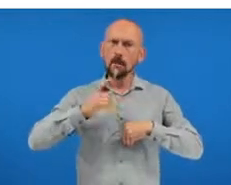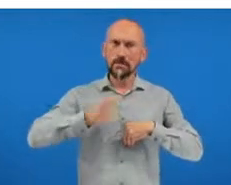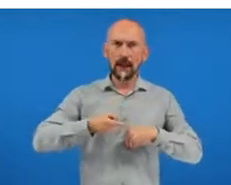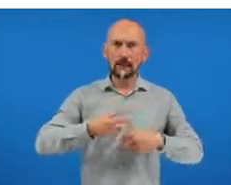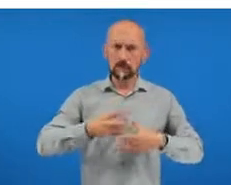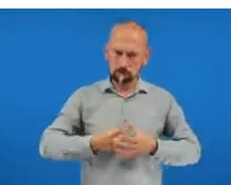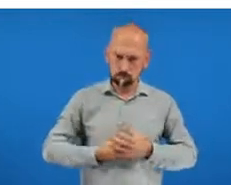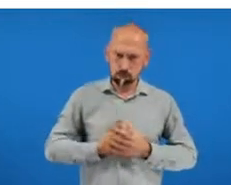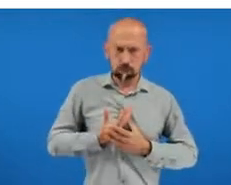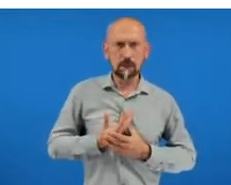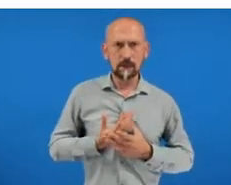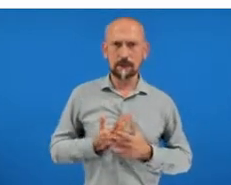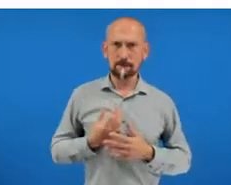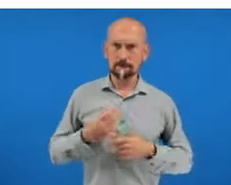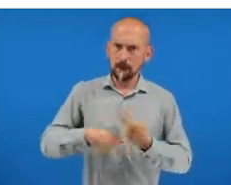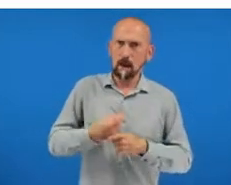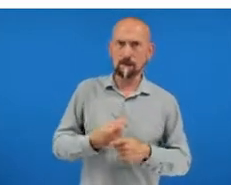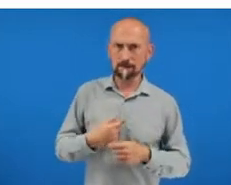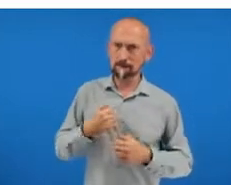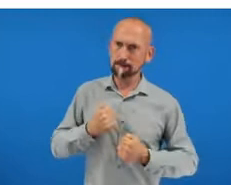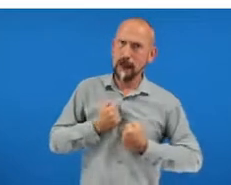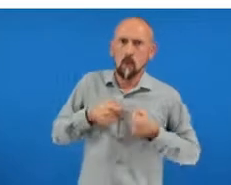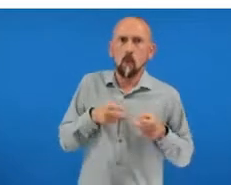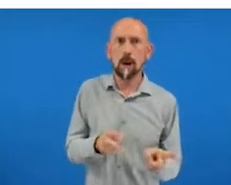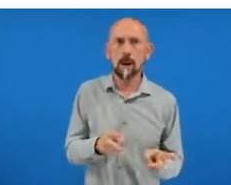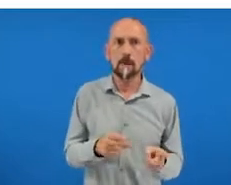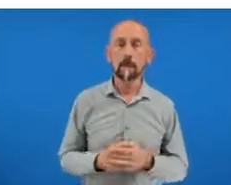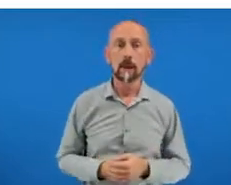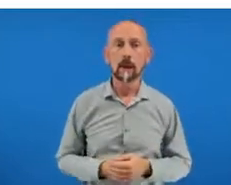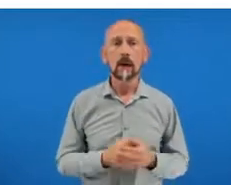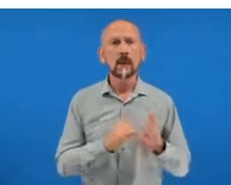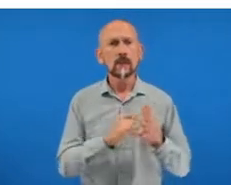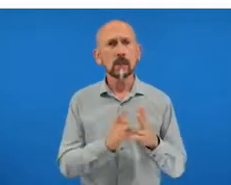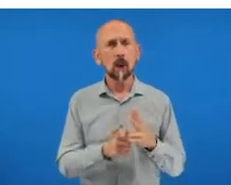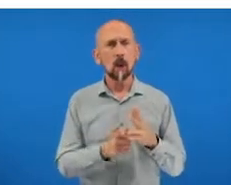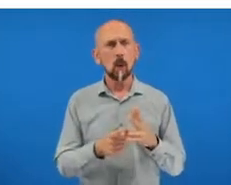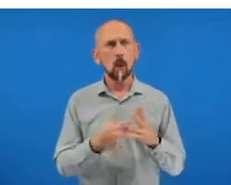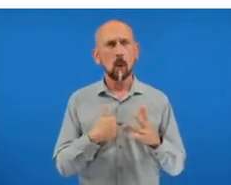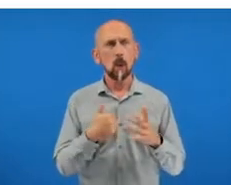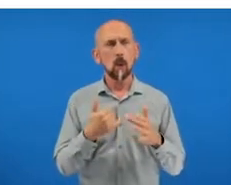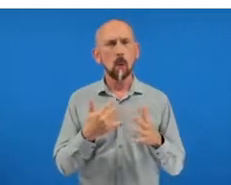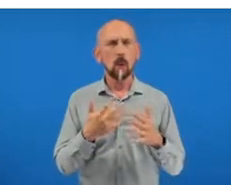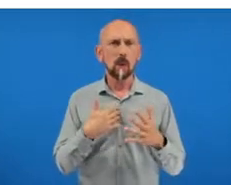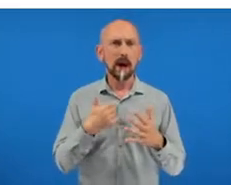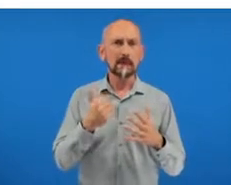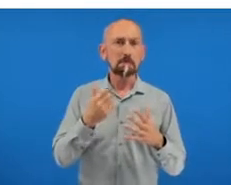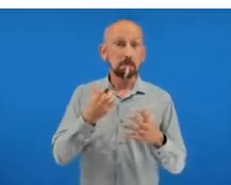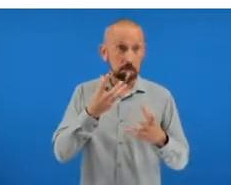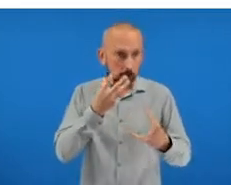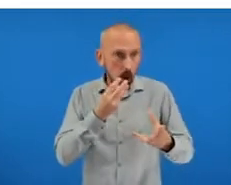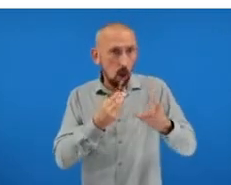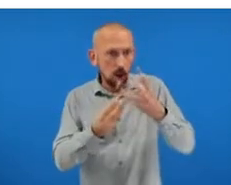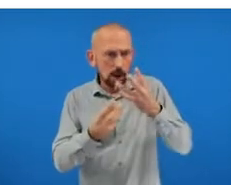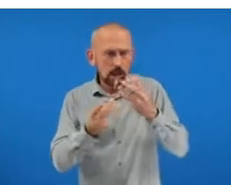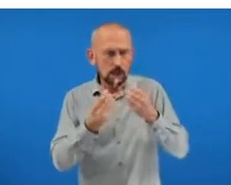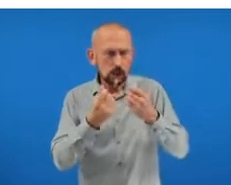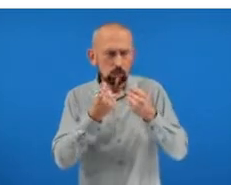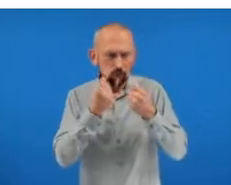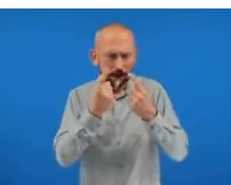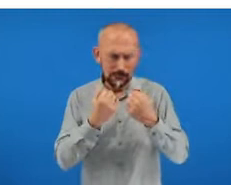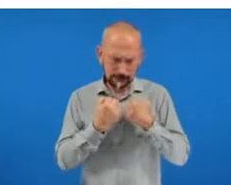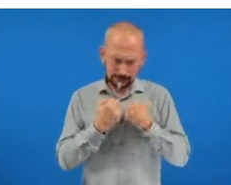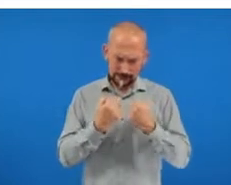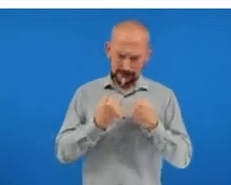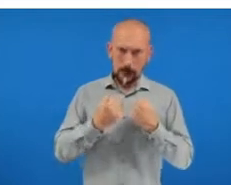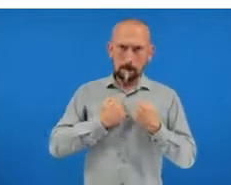So I started learning that about myself and really owning my own identity within